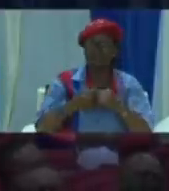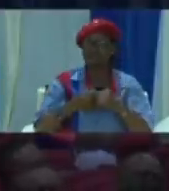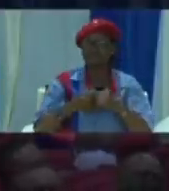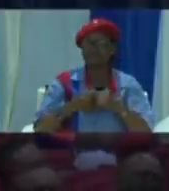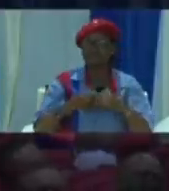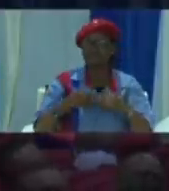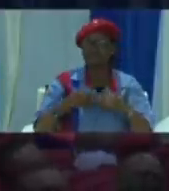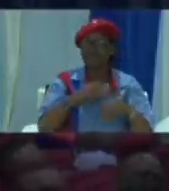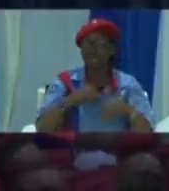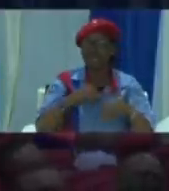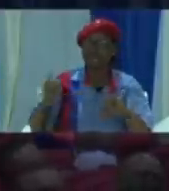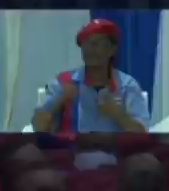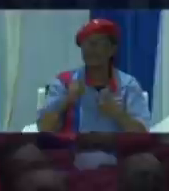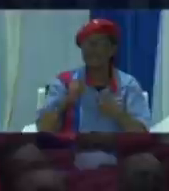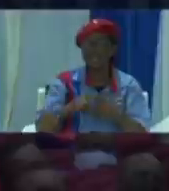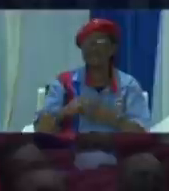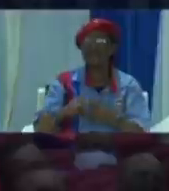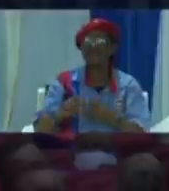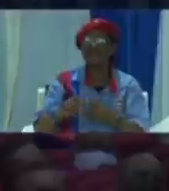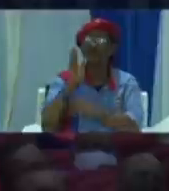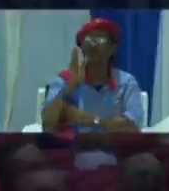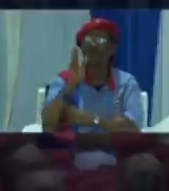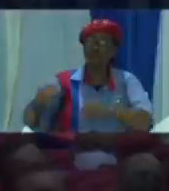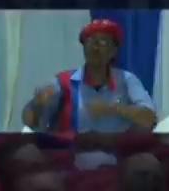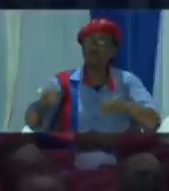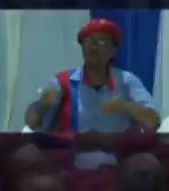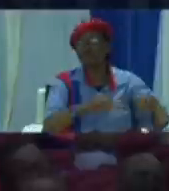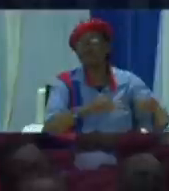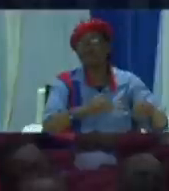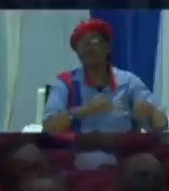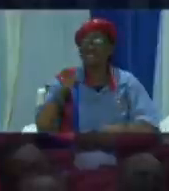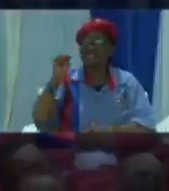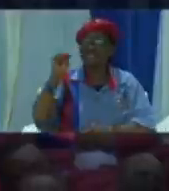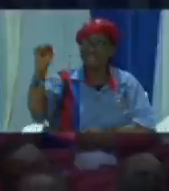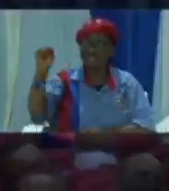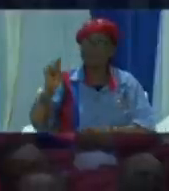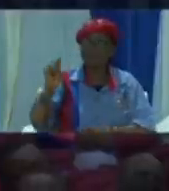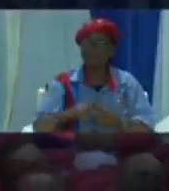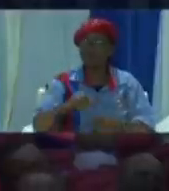then God moves him to another glory.